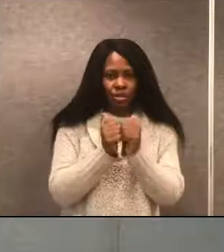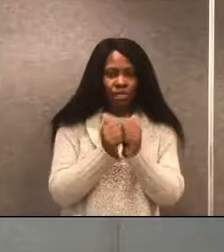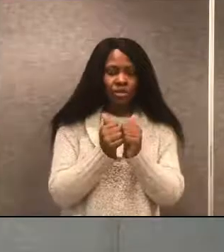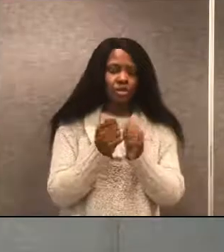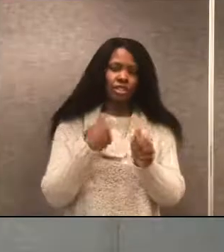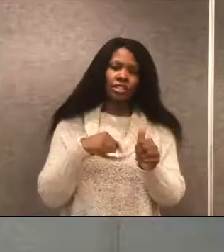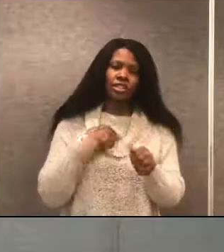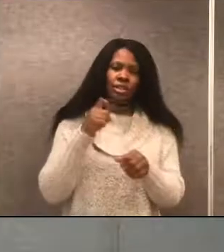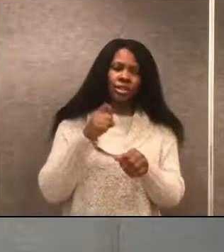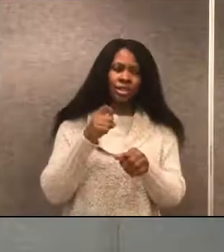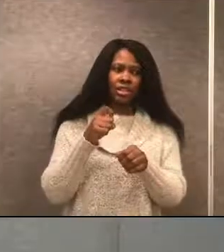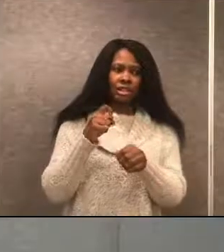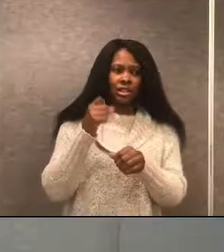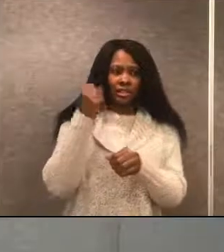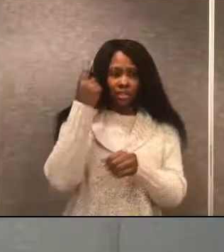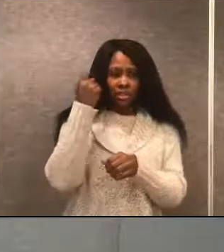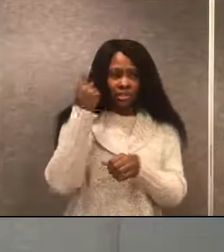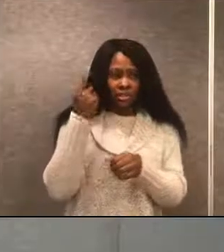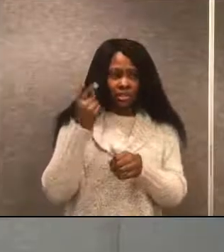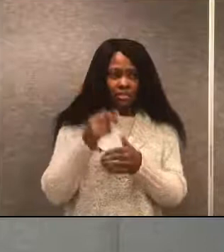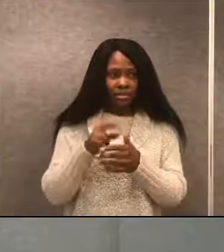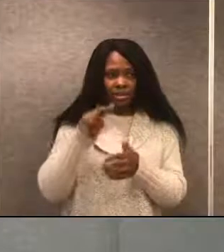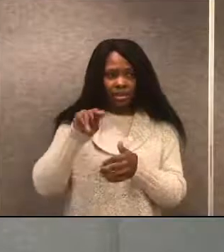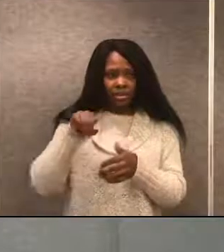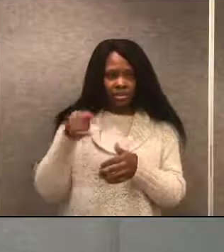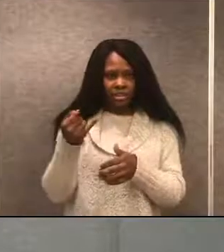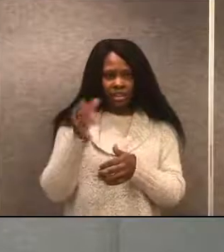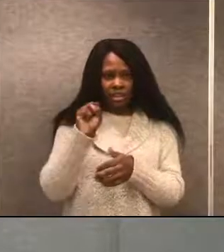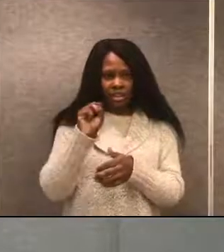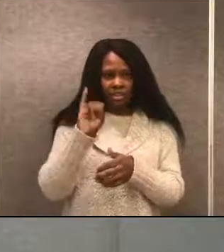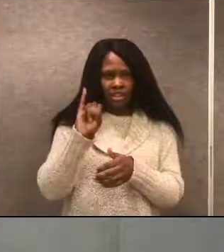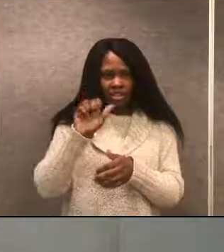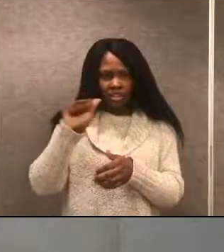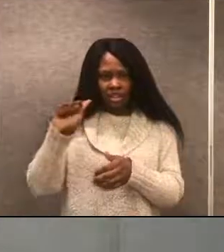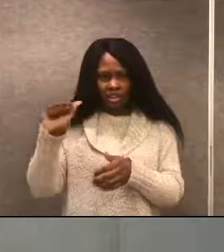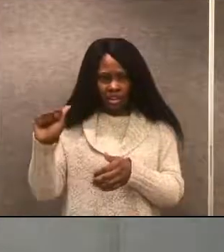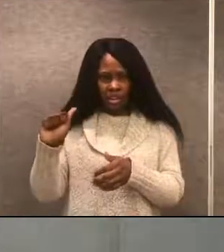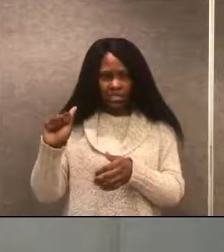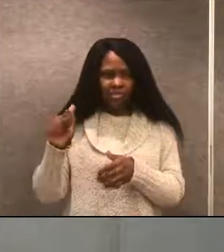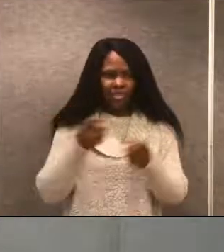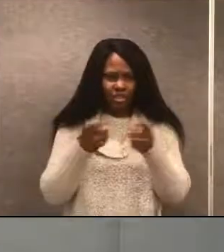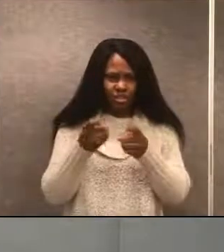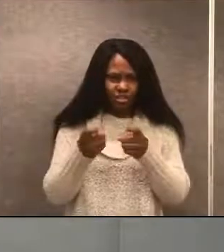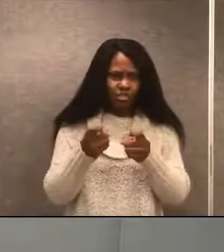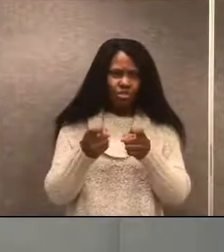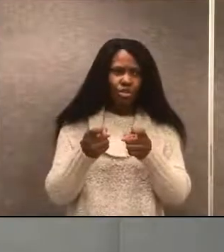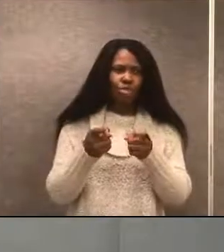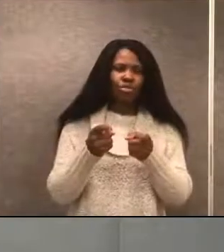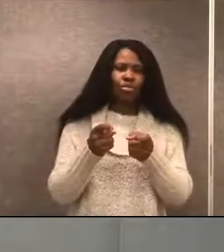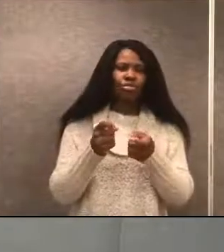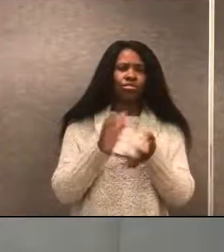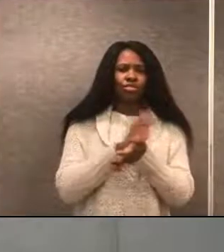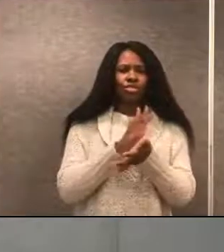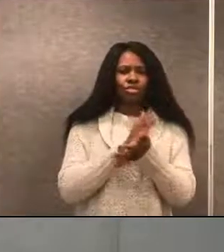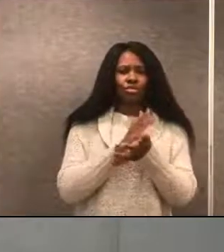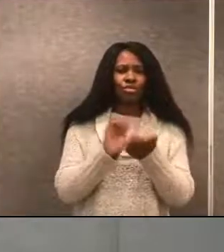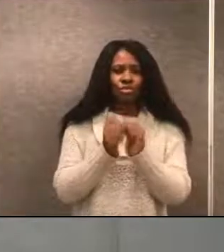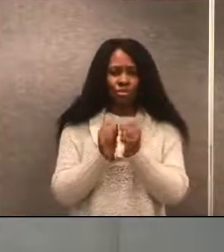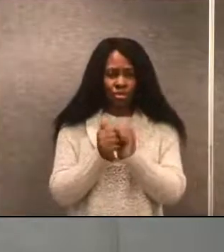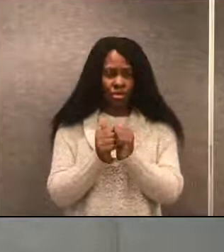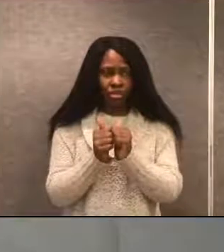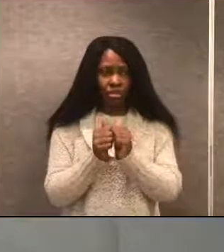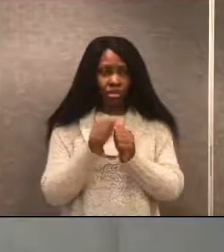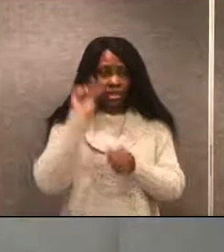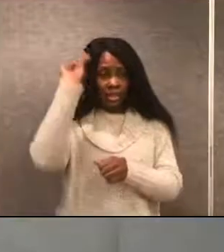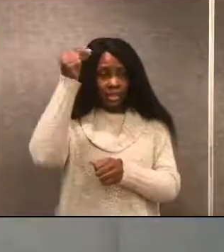understand that NJSIAA governs high school sports. And the governor recently just got on his press conference on November